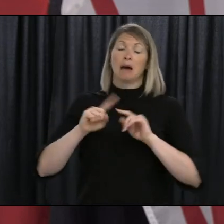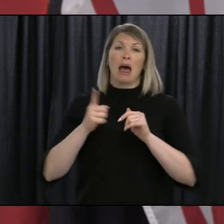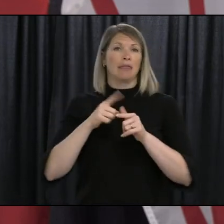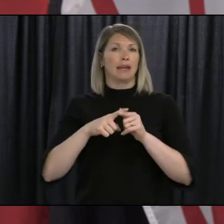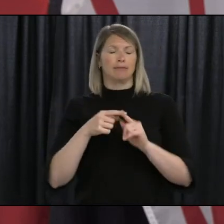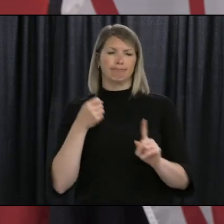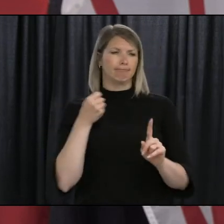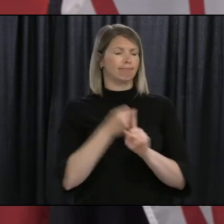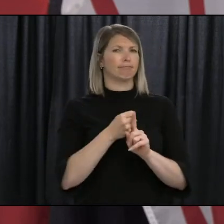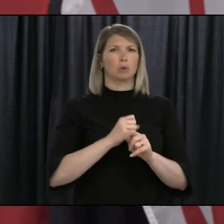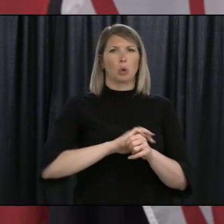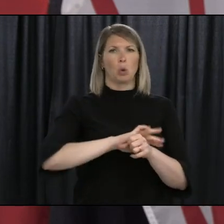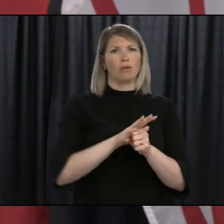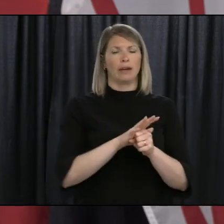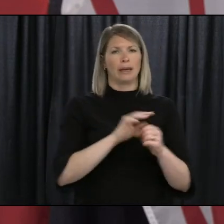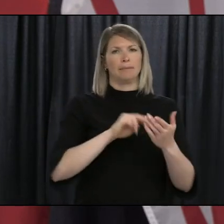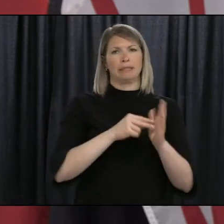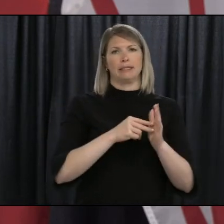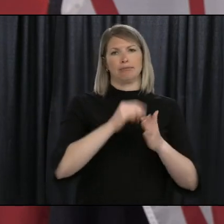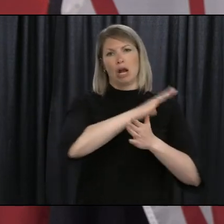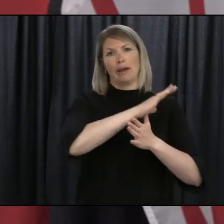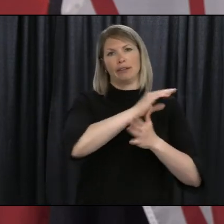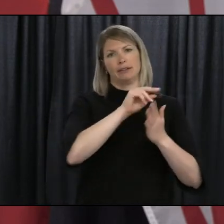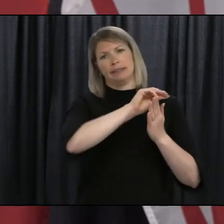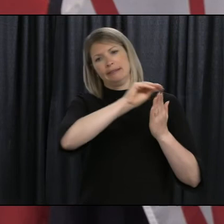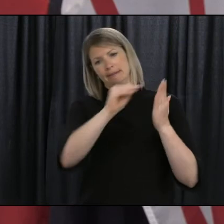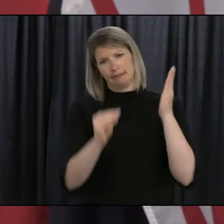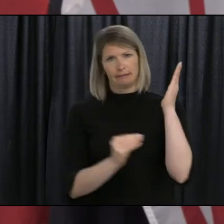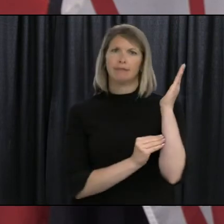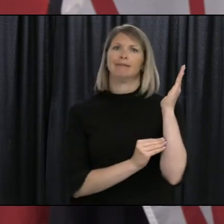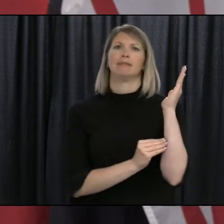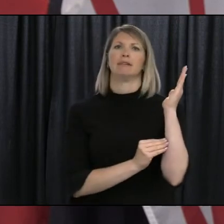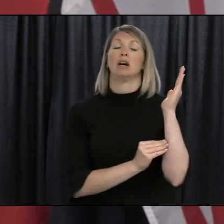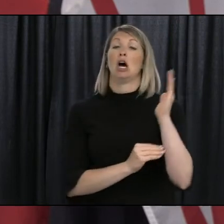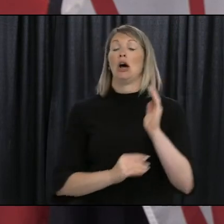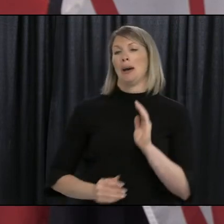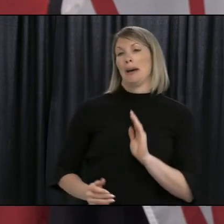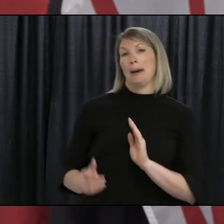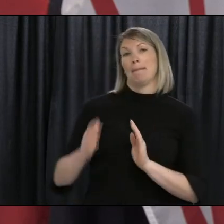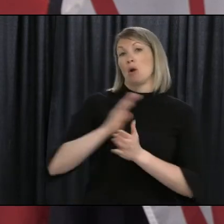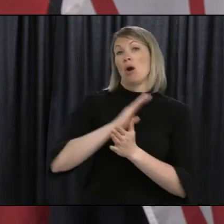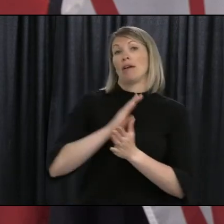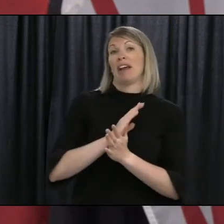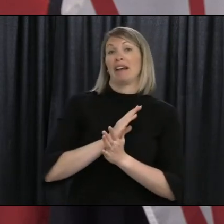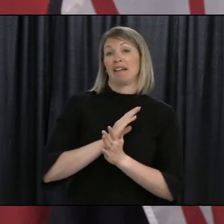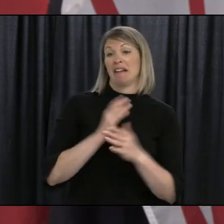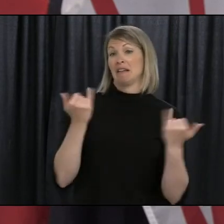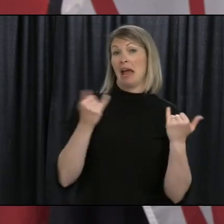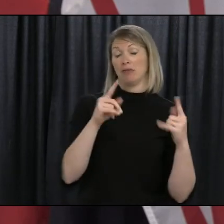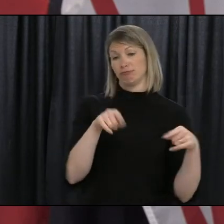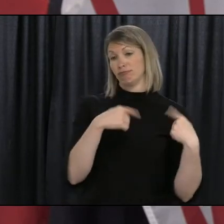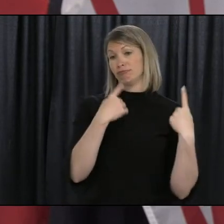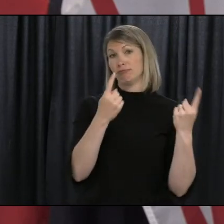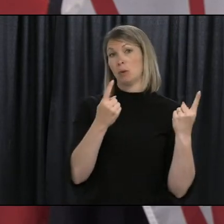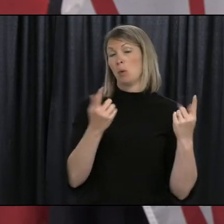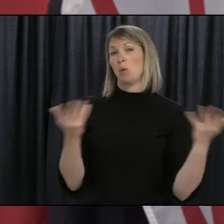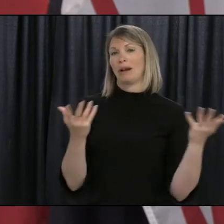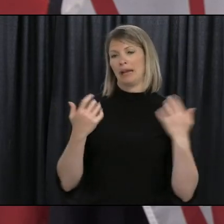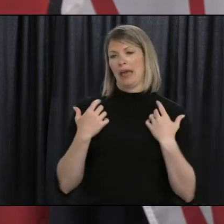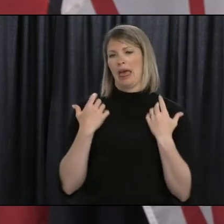and the first and foremost priority was the health of the people of the